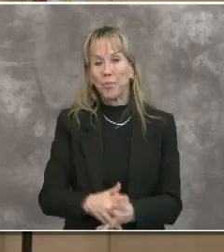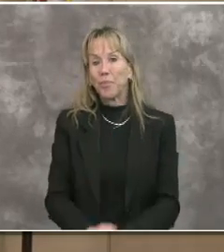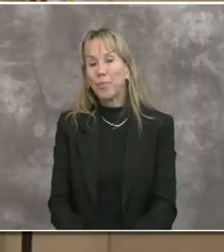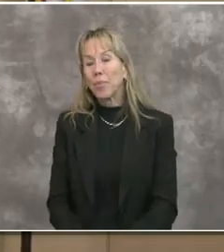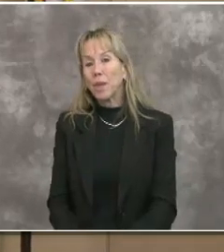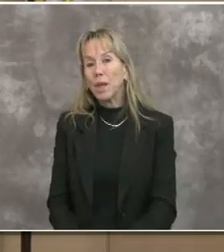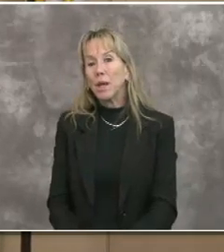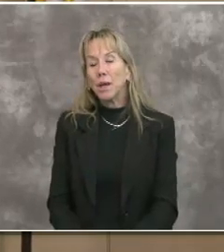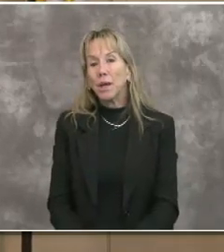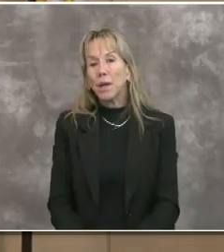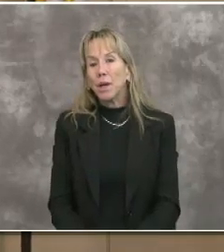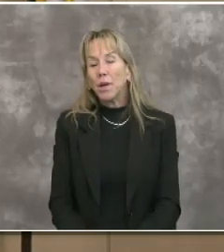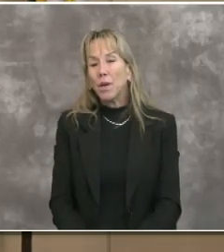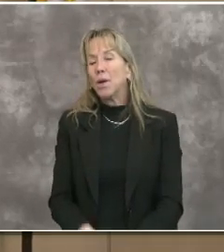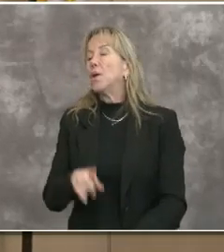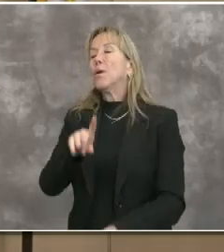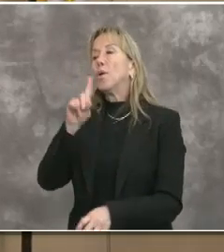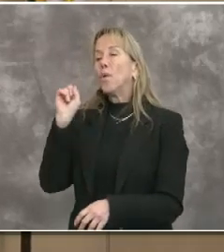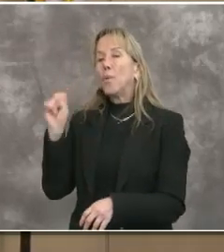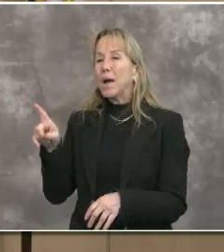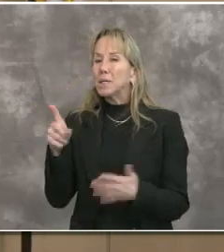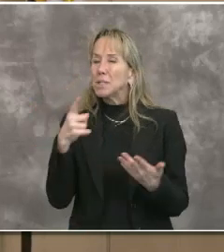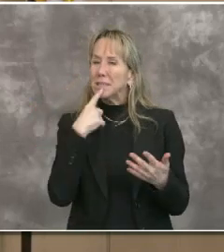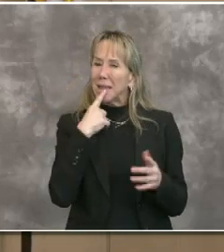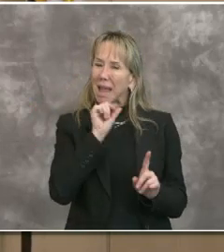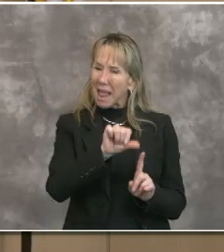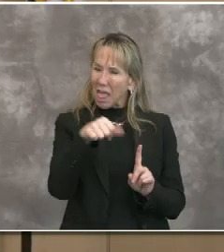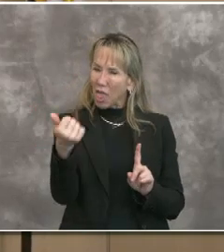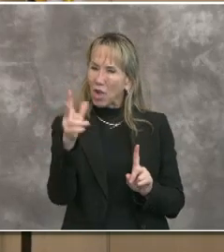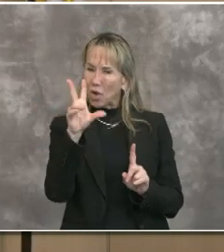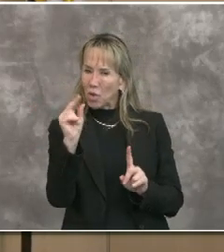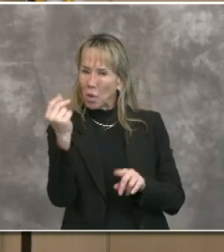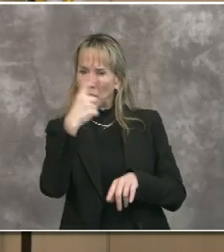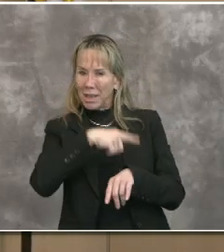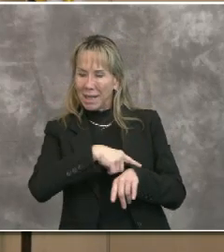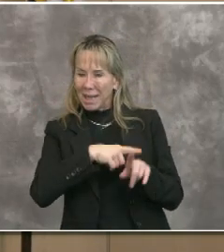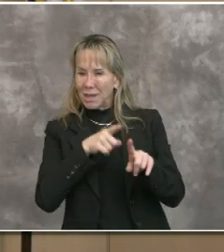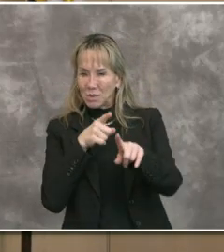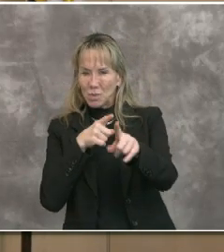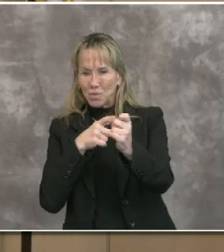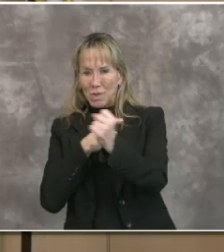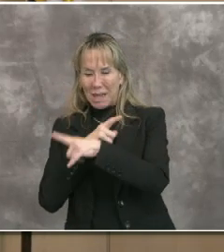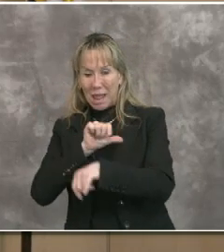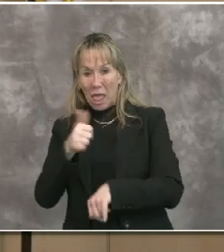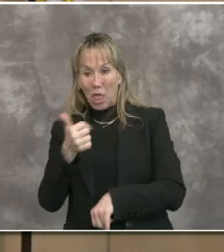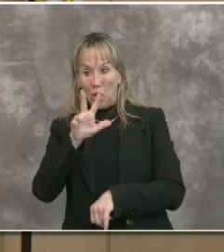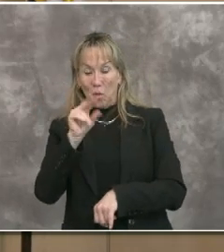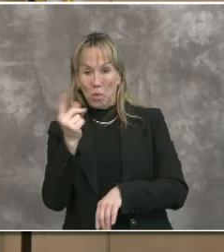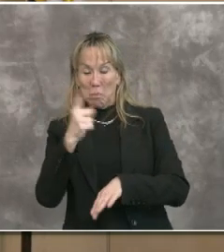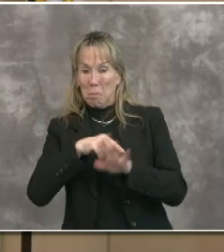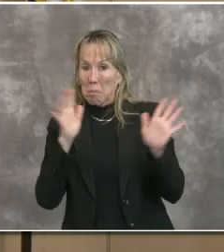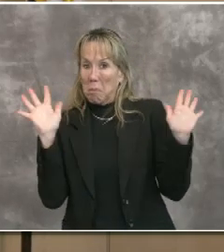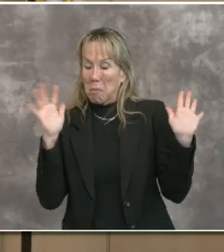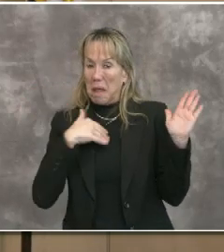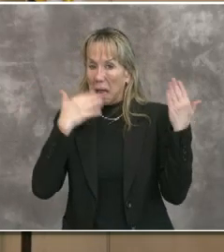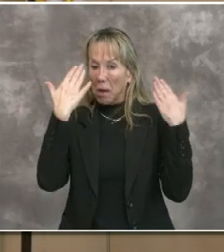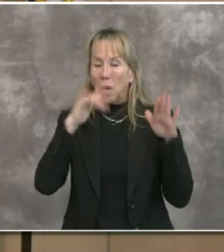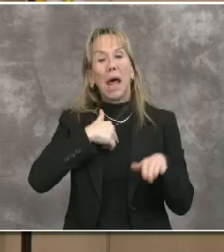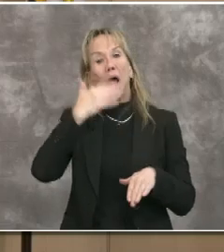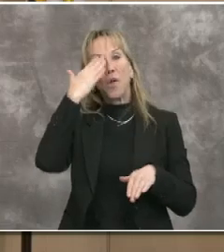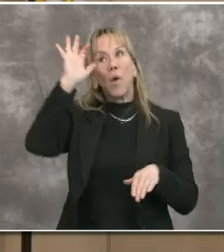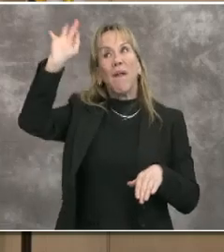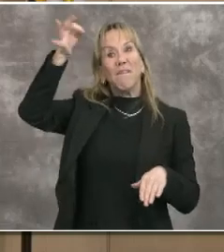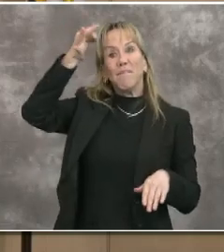The question states another 30 days. I don't think we've stated that I know that the federal government has closed the